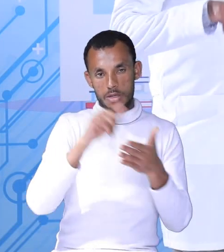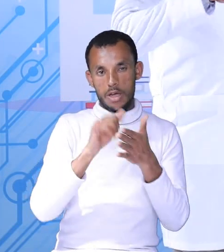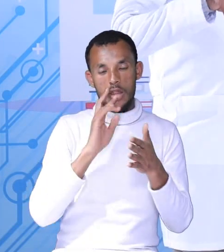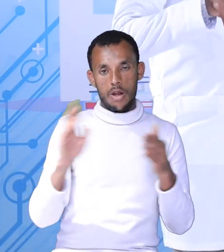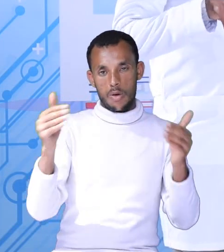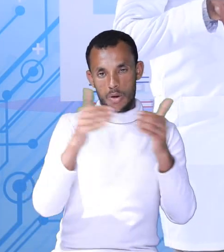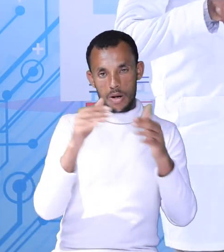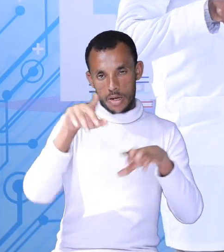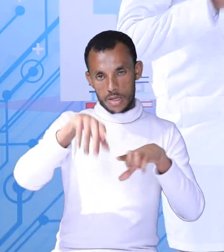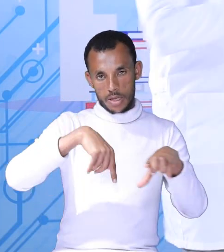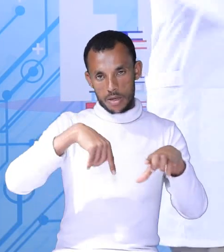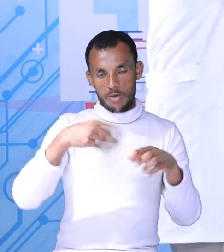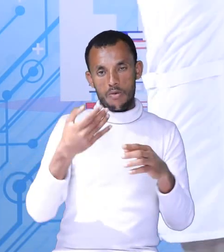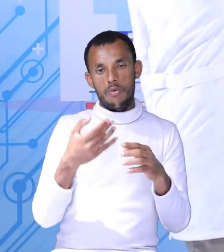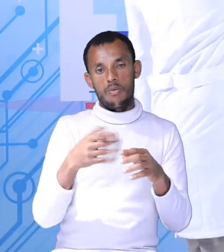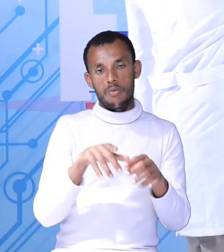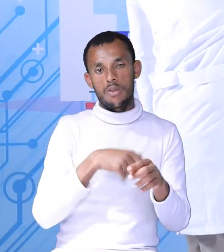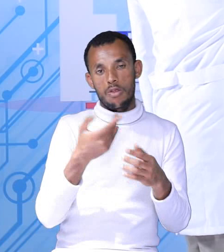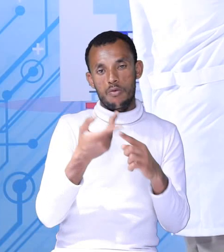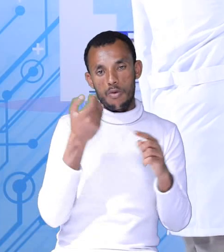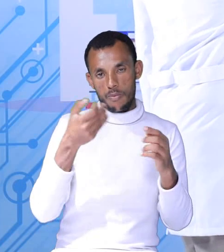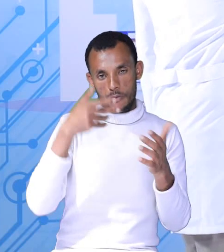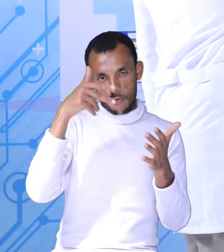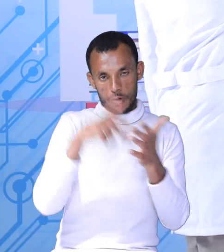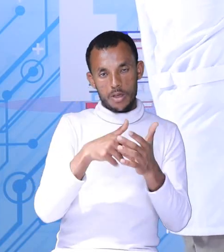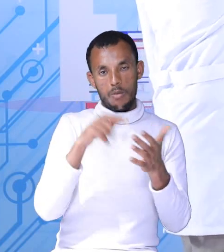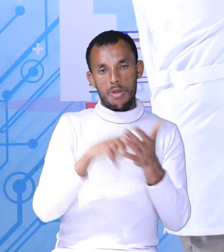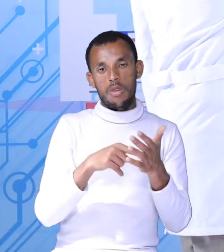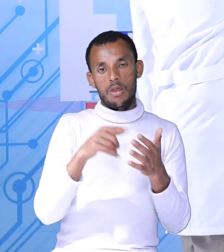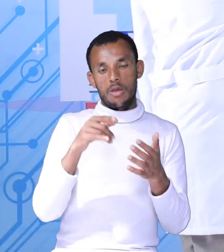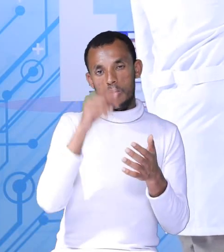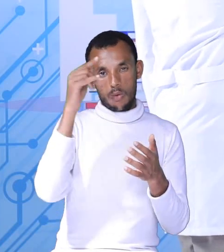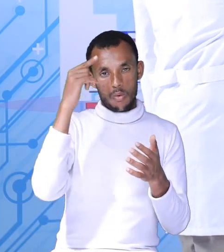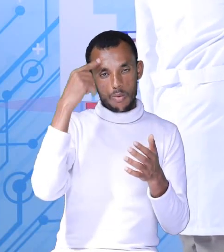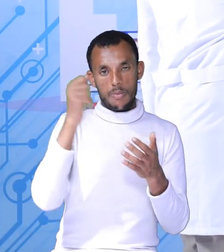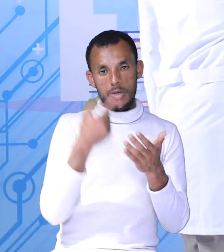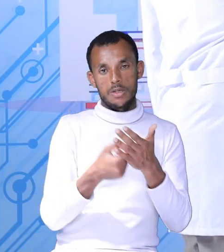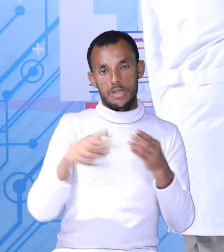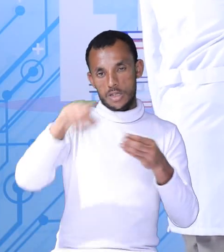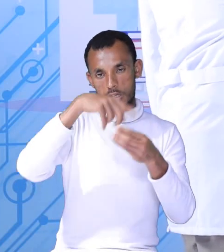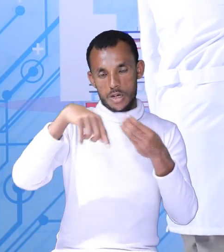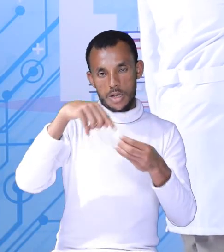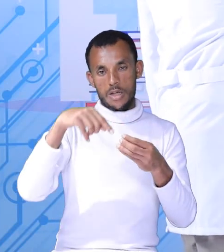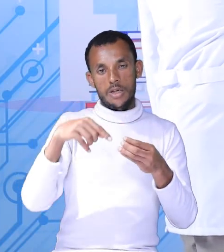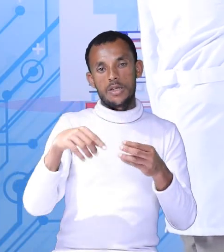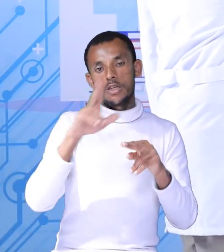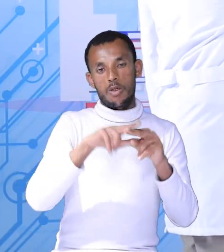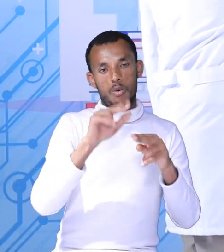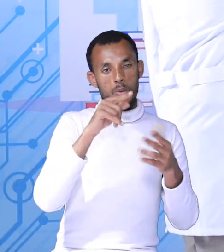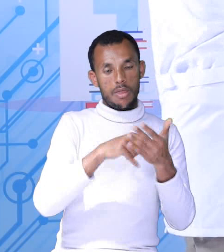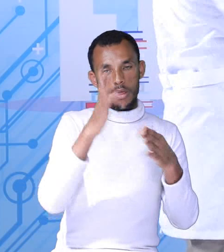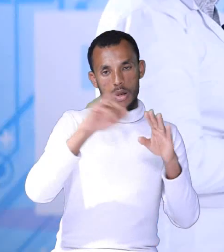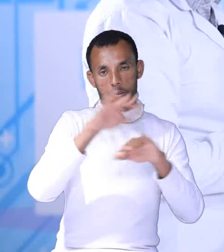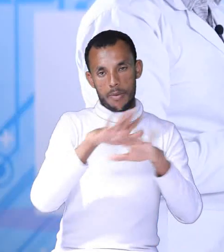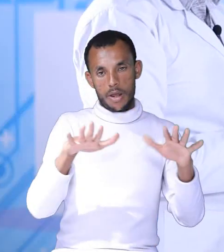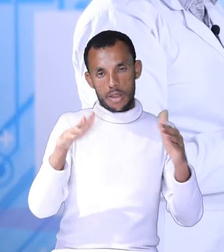equal distance from a fixed point. So I think you remember this. This is a circle. It is a set of points in a plane that are at